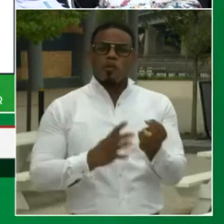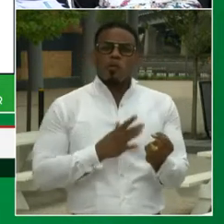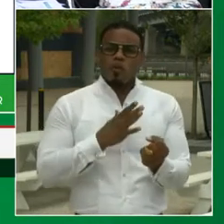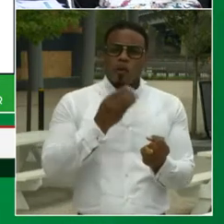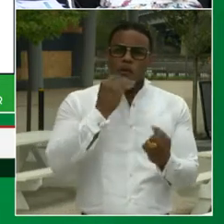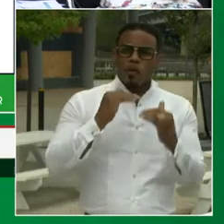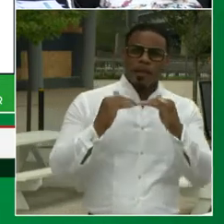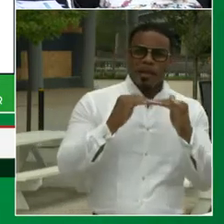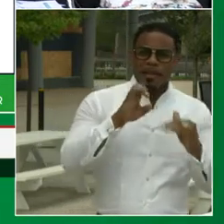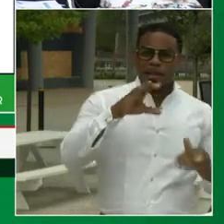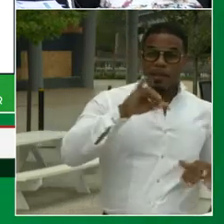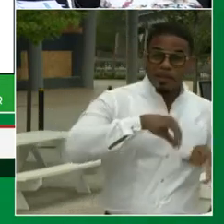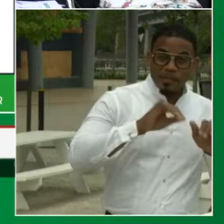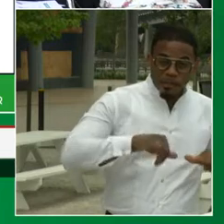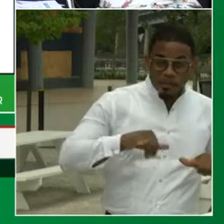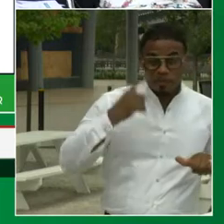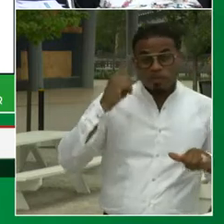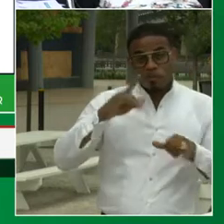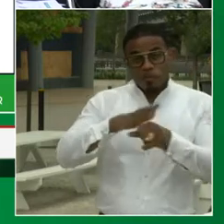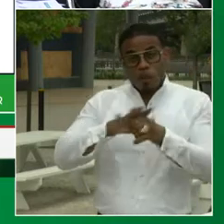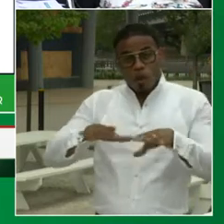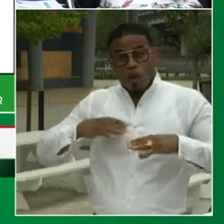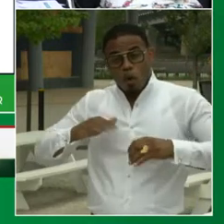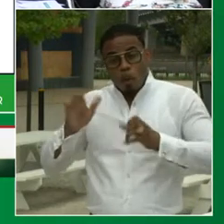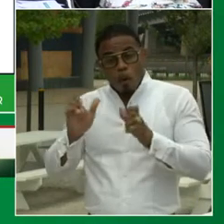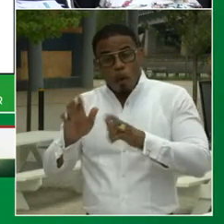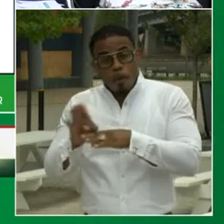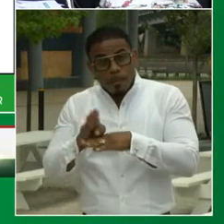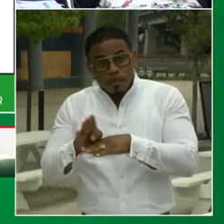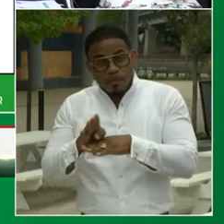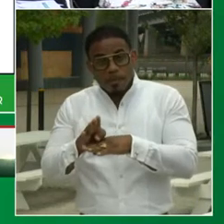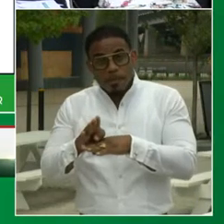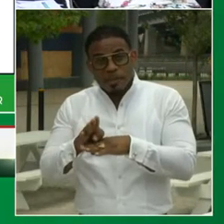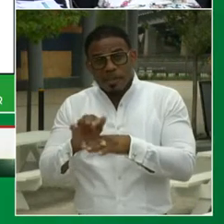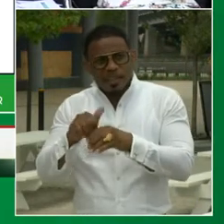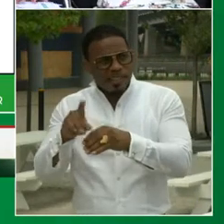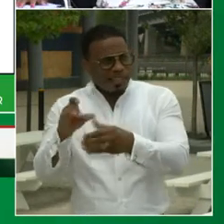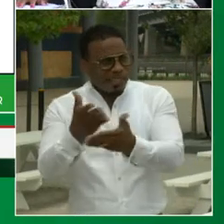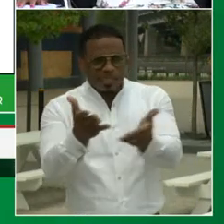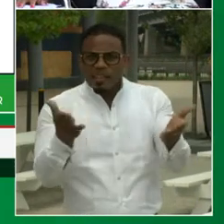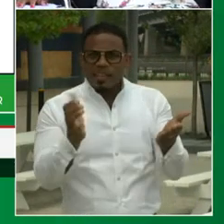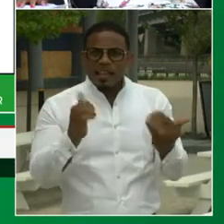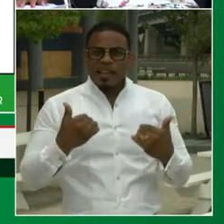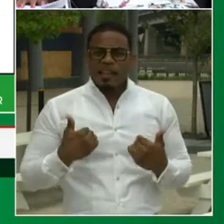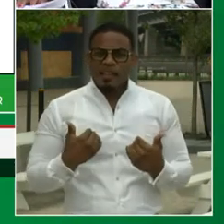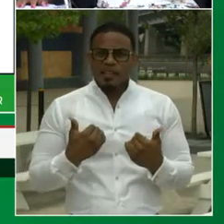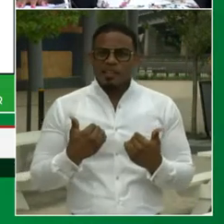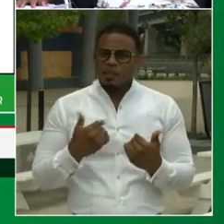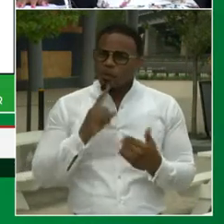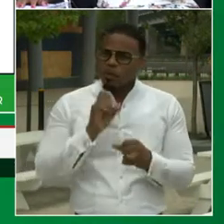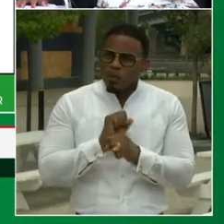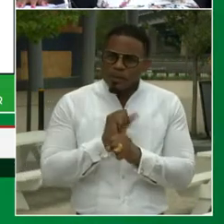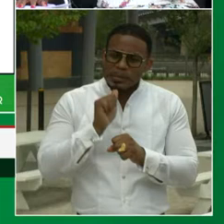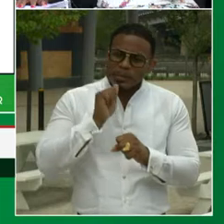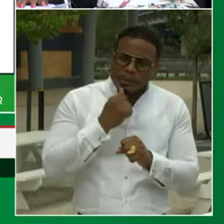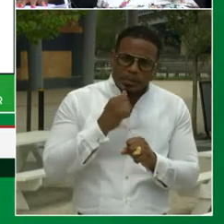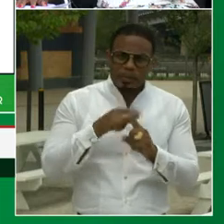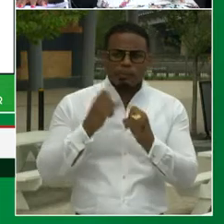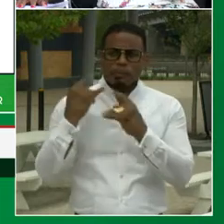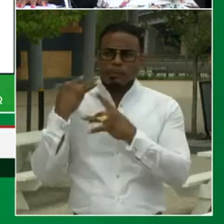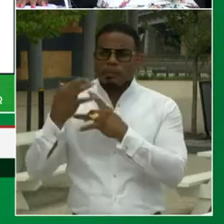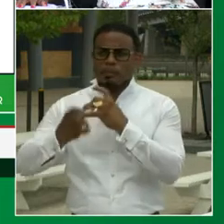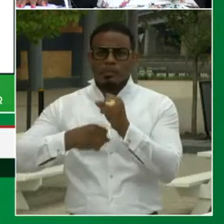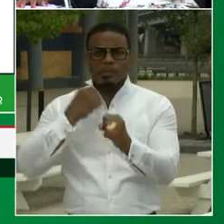food ecosystem for locally owned small businesses in the district that had really suffered with decades